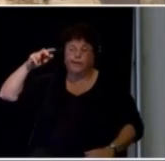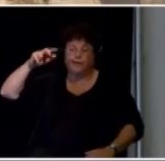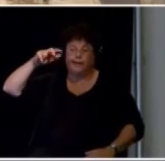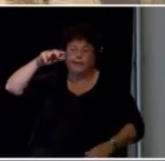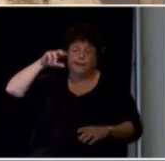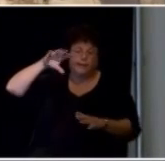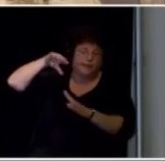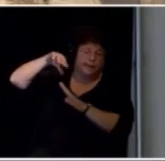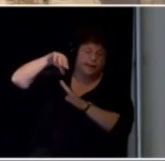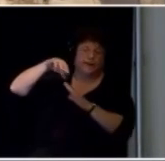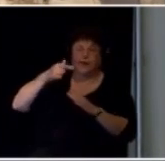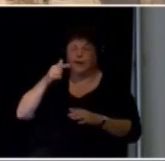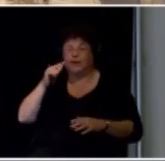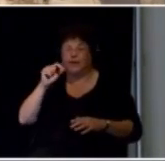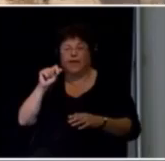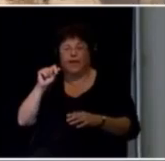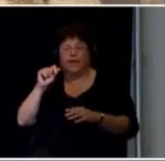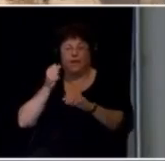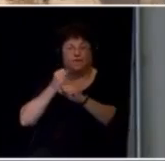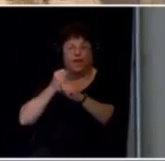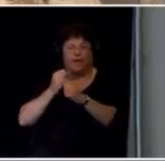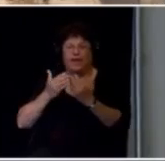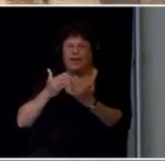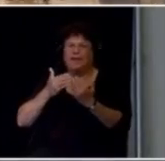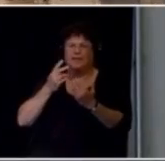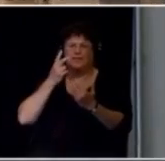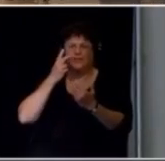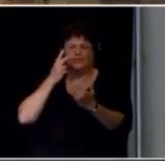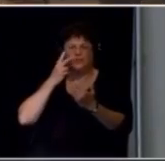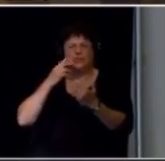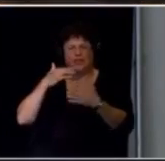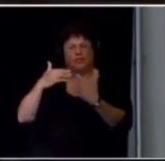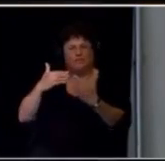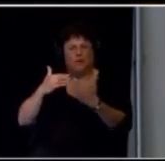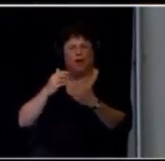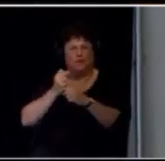Gigafactory. So it's pretty easy to monitor the progress.